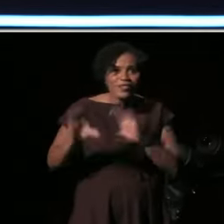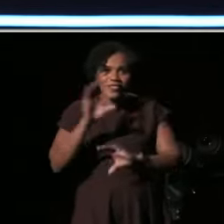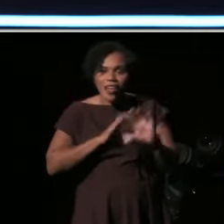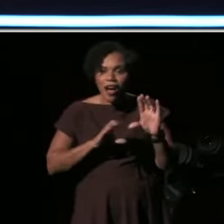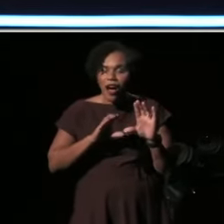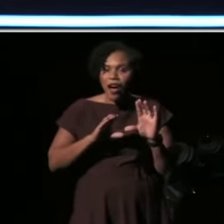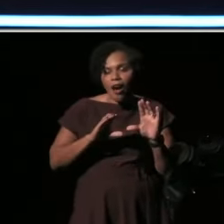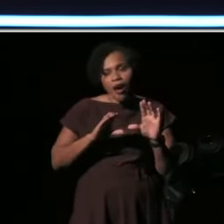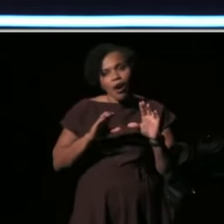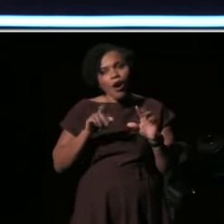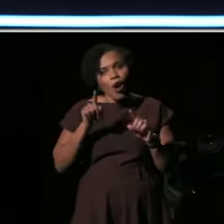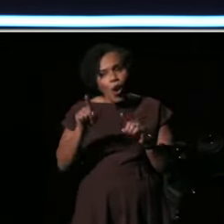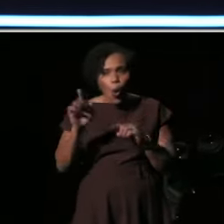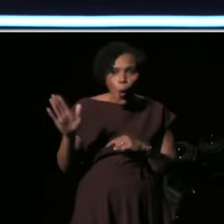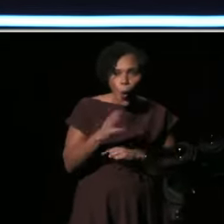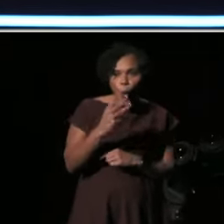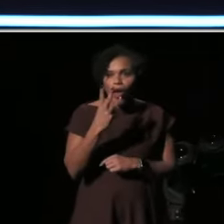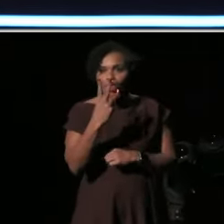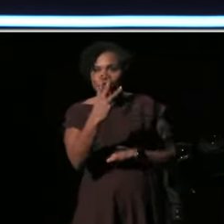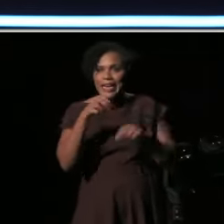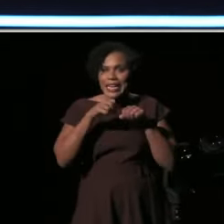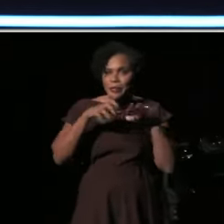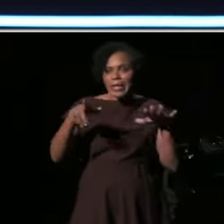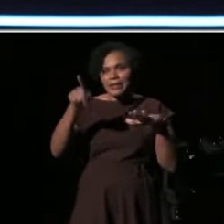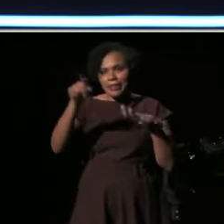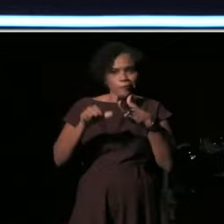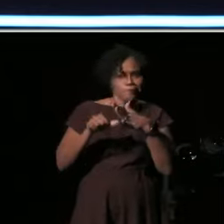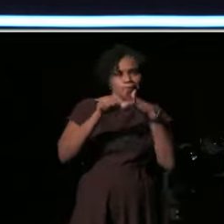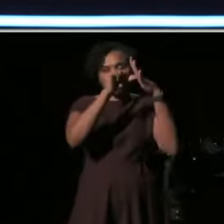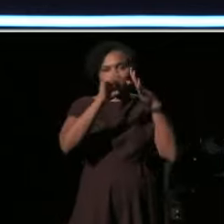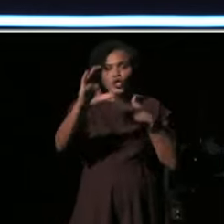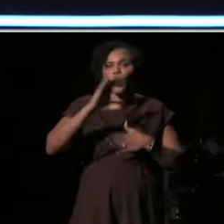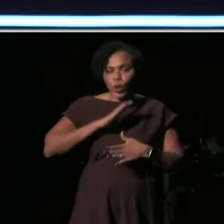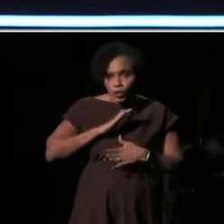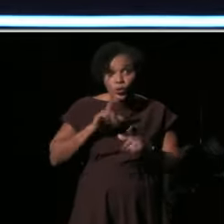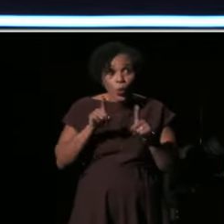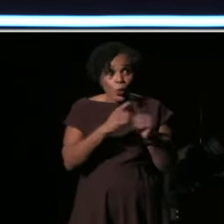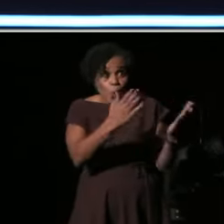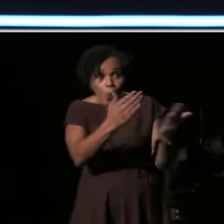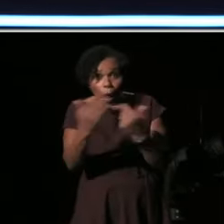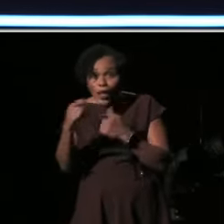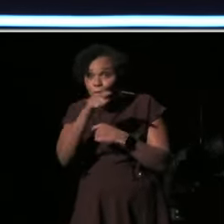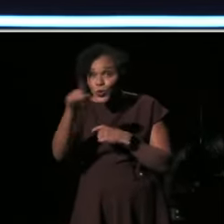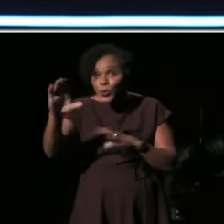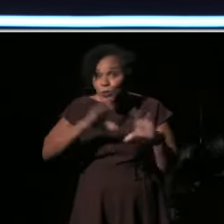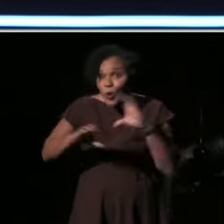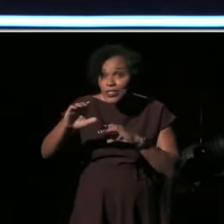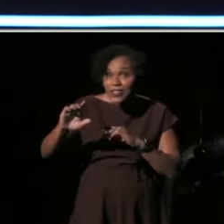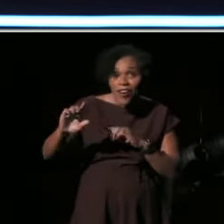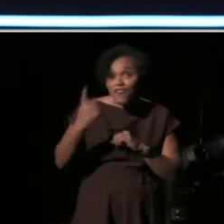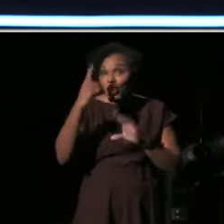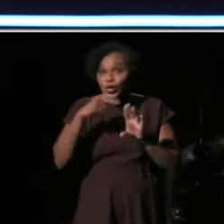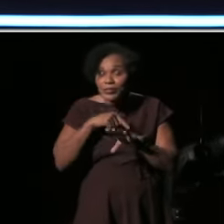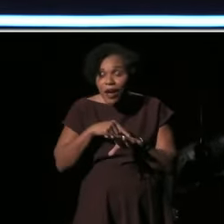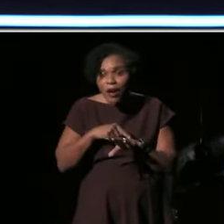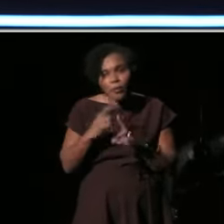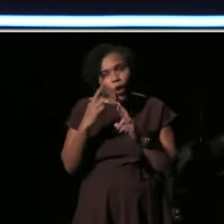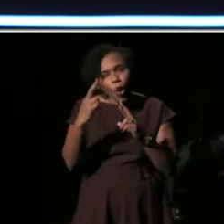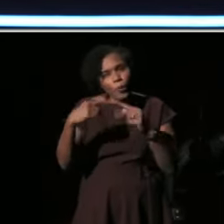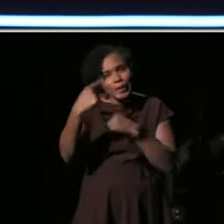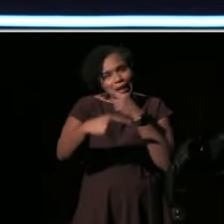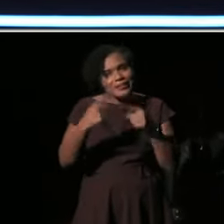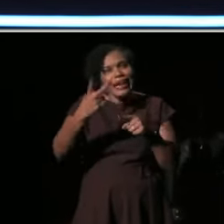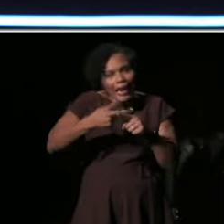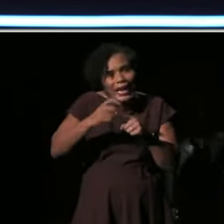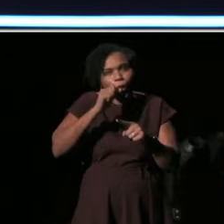sponsor, All3 Media. Welcome to those sponsoring for the first time. We hope to see you back next year. And to our